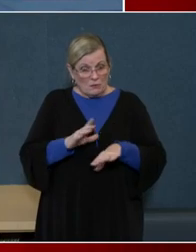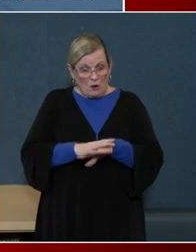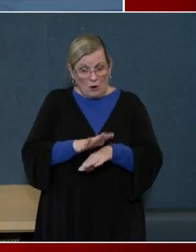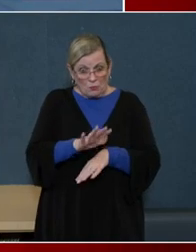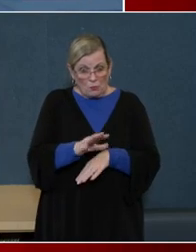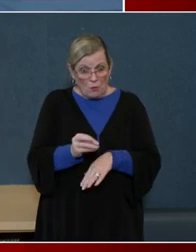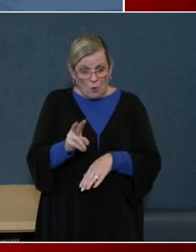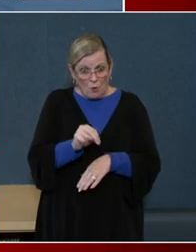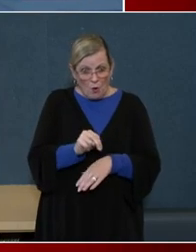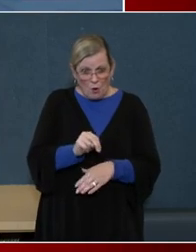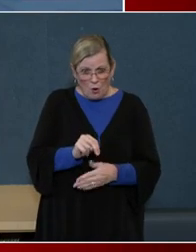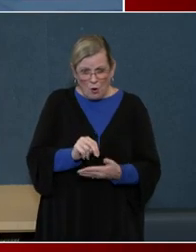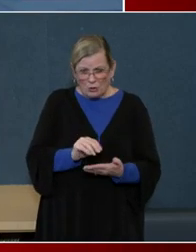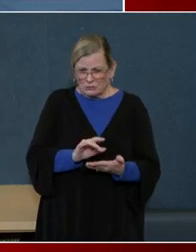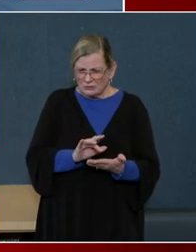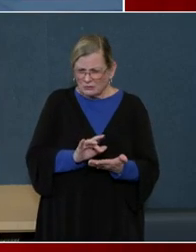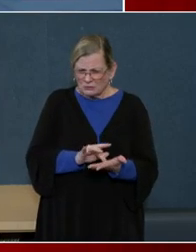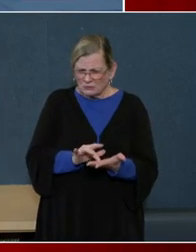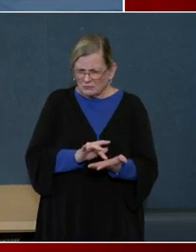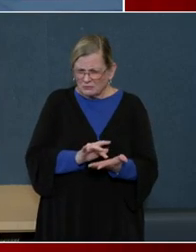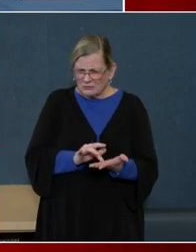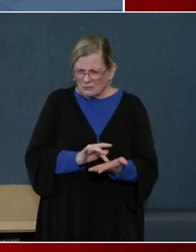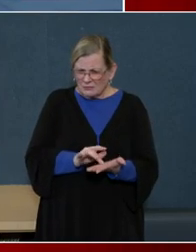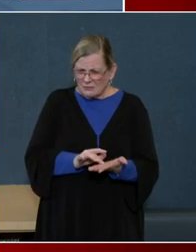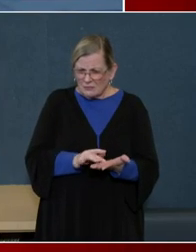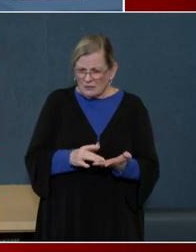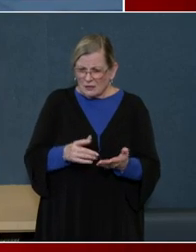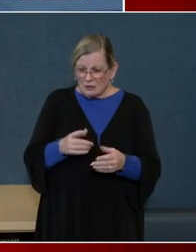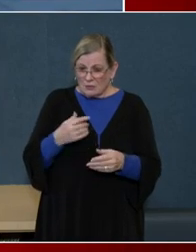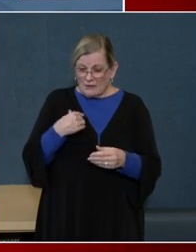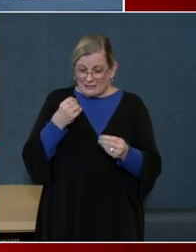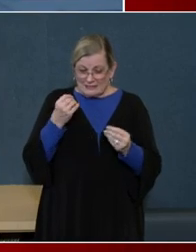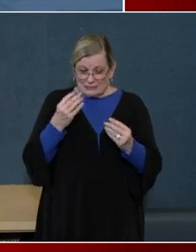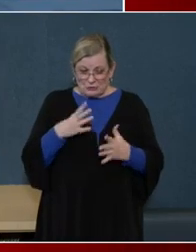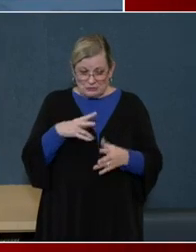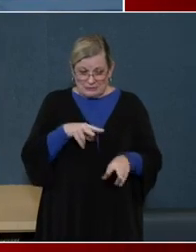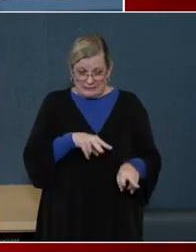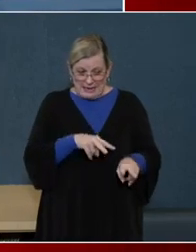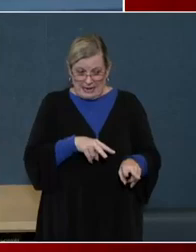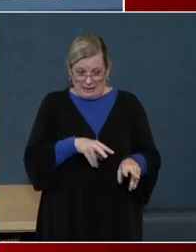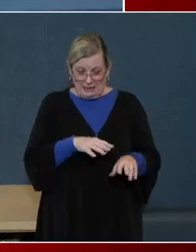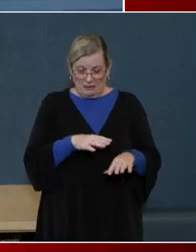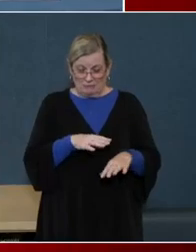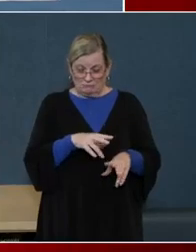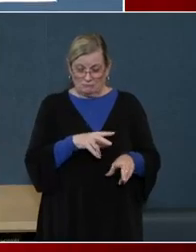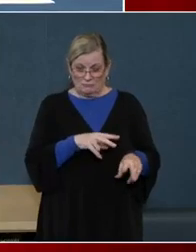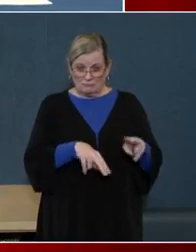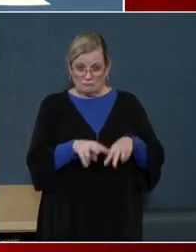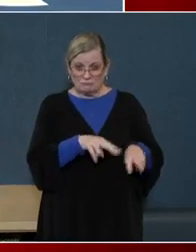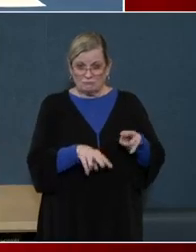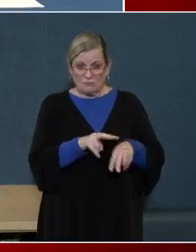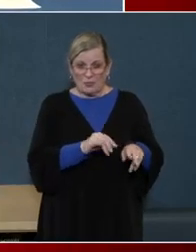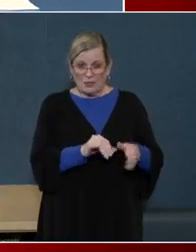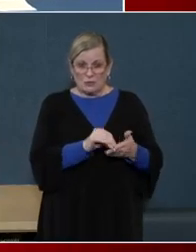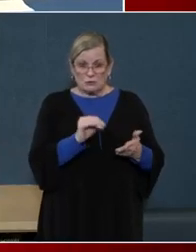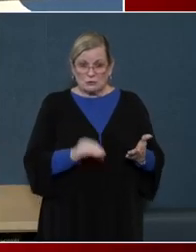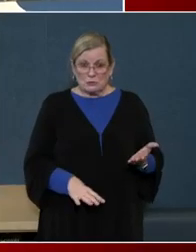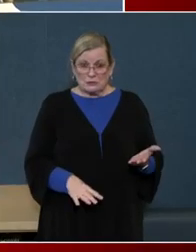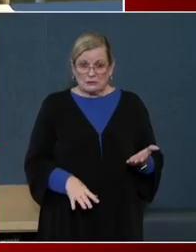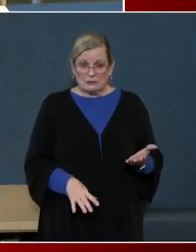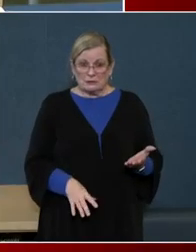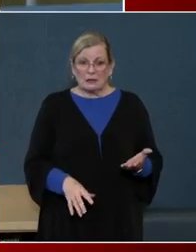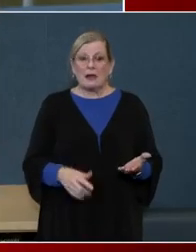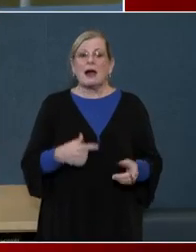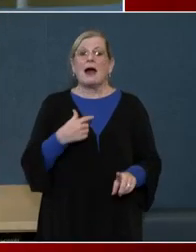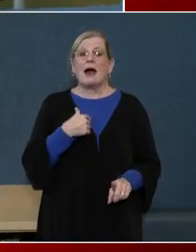teacher sort of monitoring? Is that the, did I get that right? Yeah, I think I heard you correctly in that